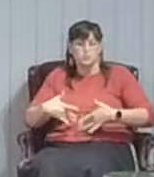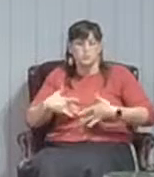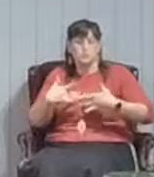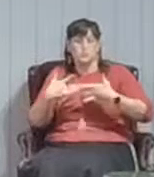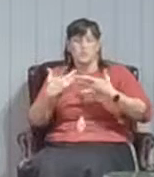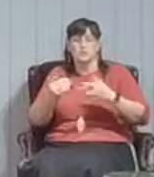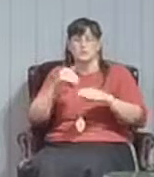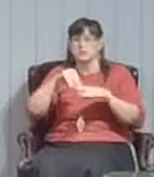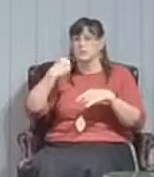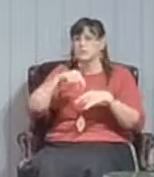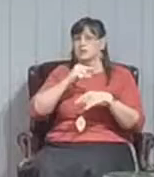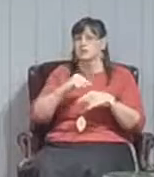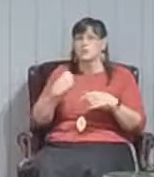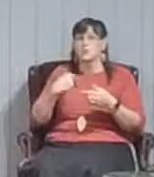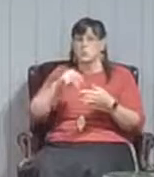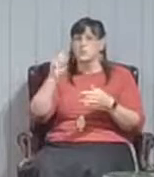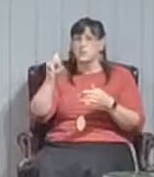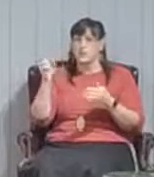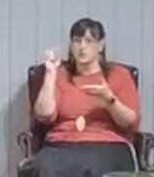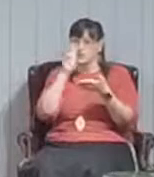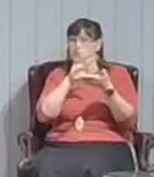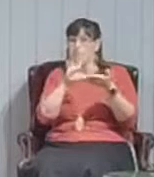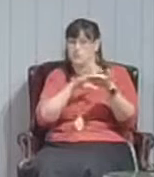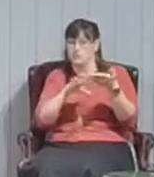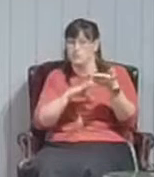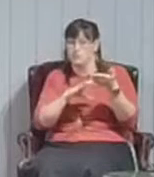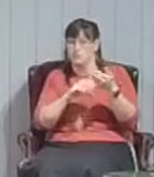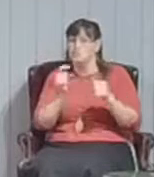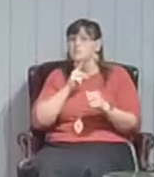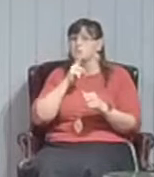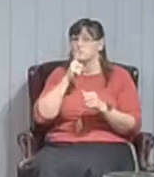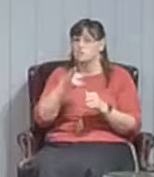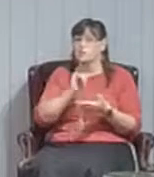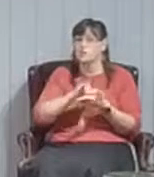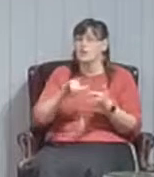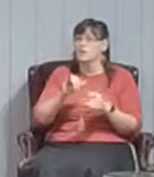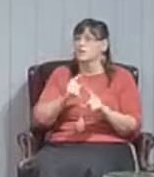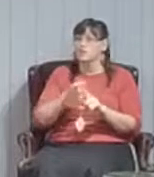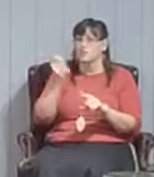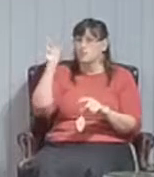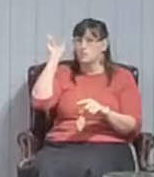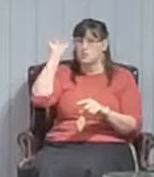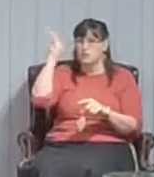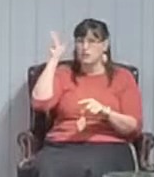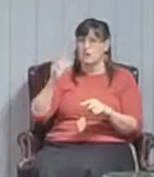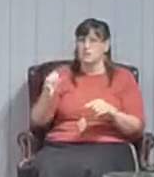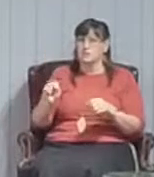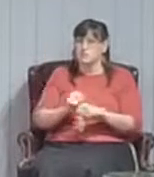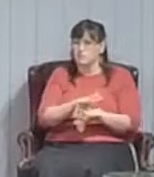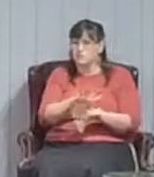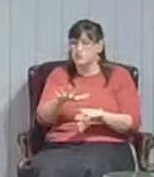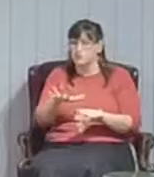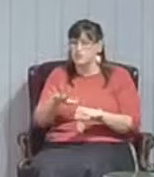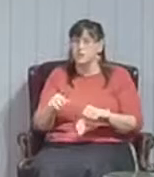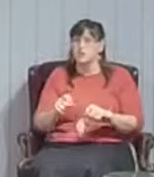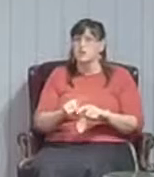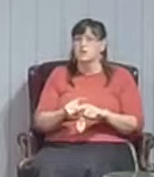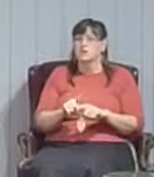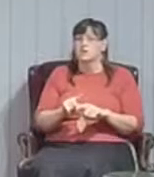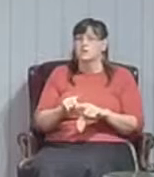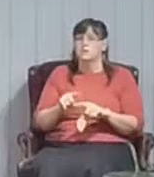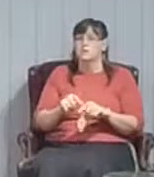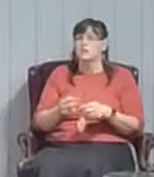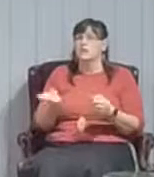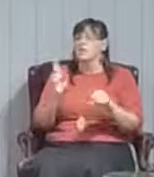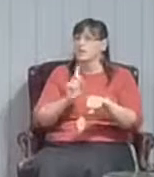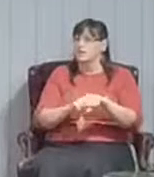examine ourselves to make sure that it isn't satanically motivated. And we should likely suspect that any time that we